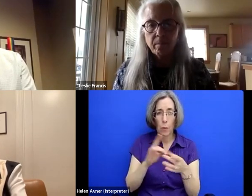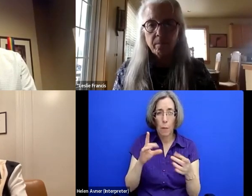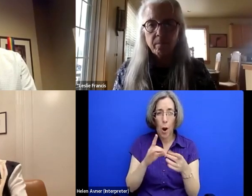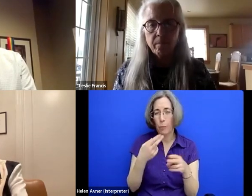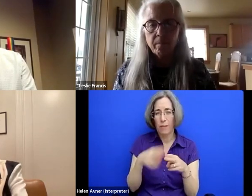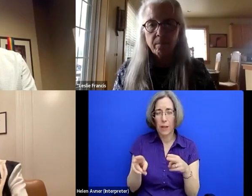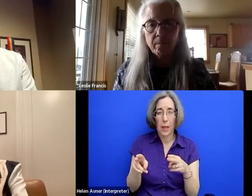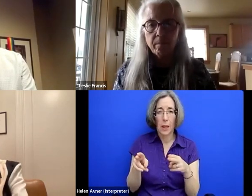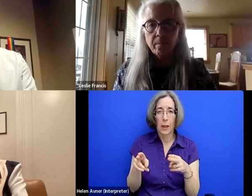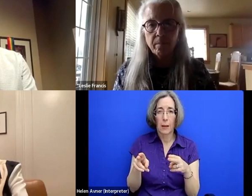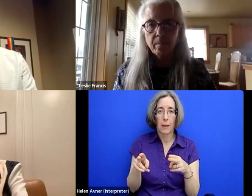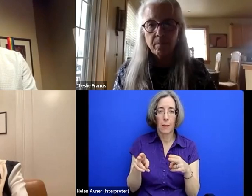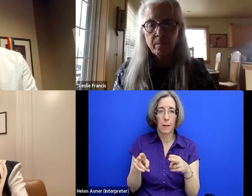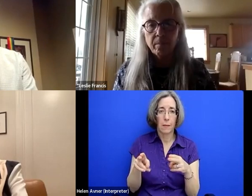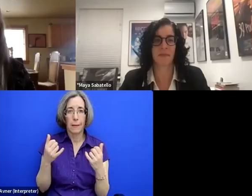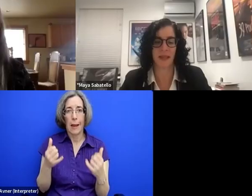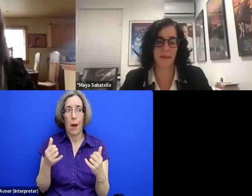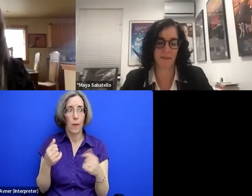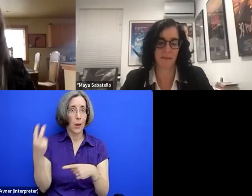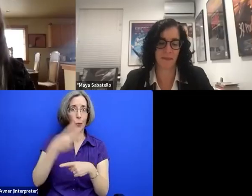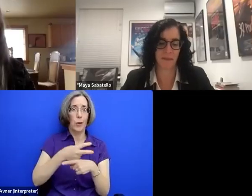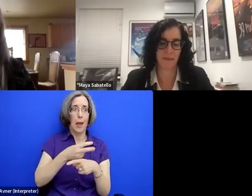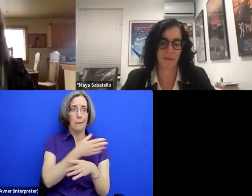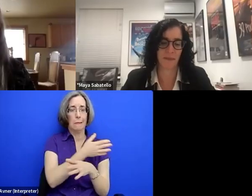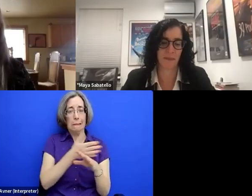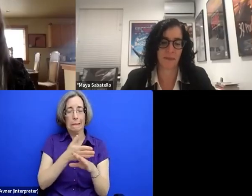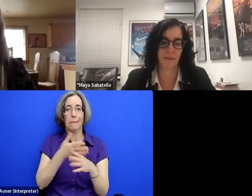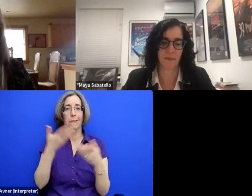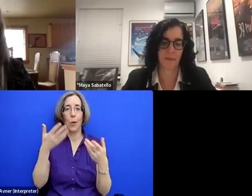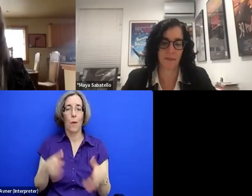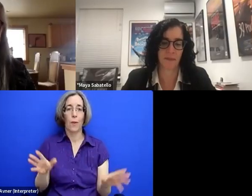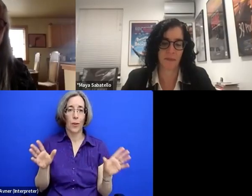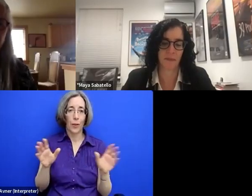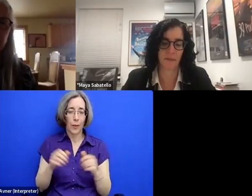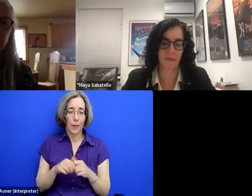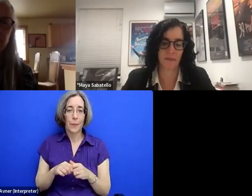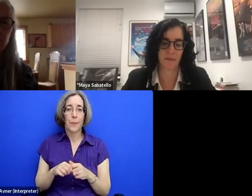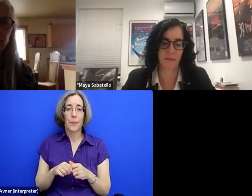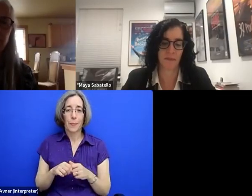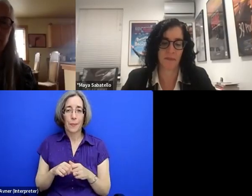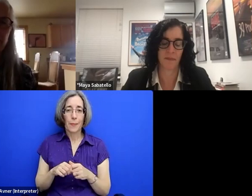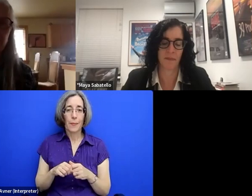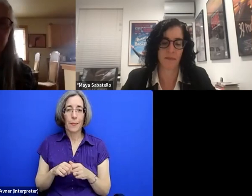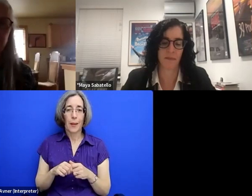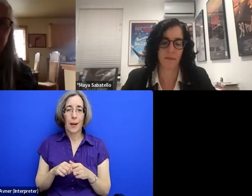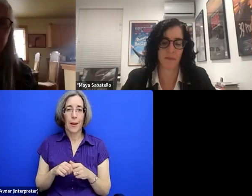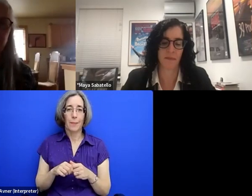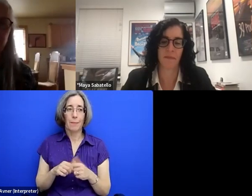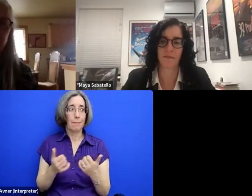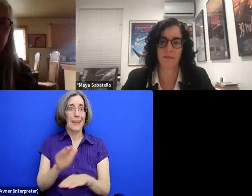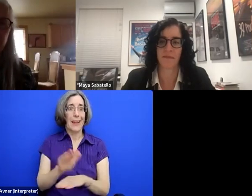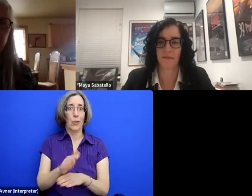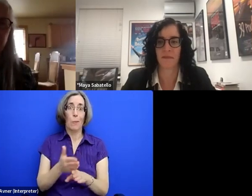of the 2 very full days and at the end of an afternoon that is before a